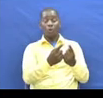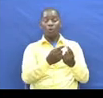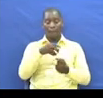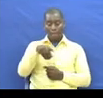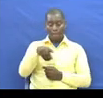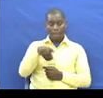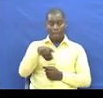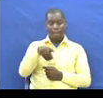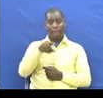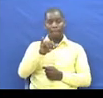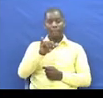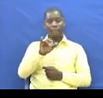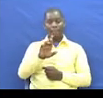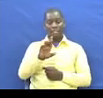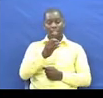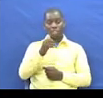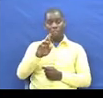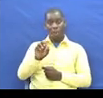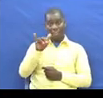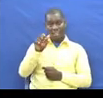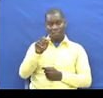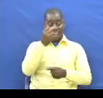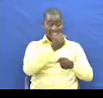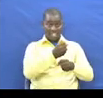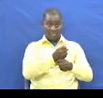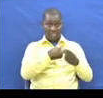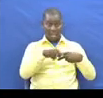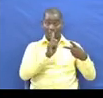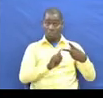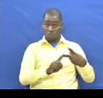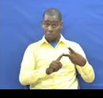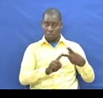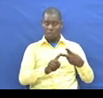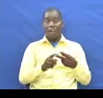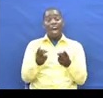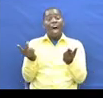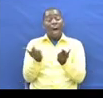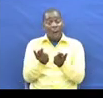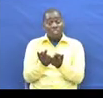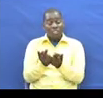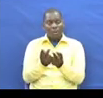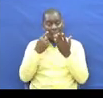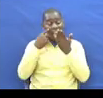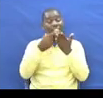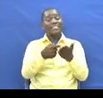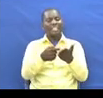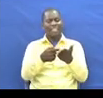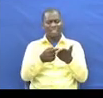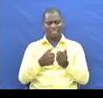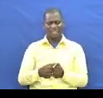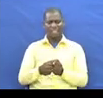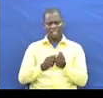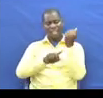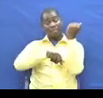have already seen the pictorial representation of the function as it is in activity number 2. And we have